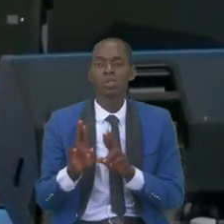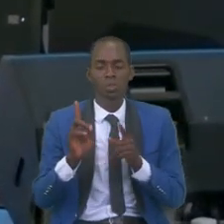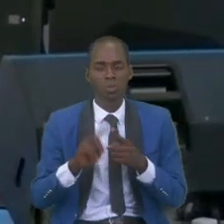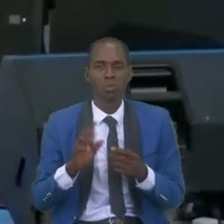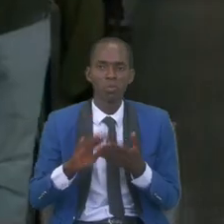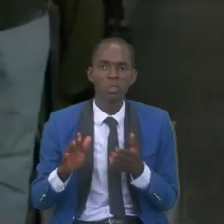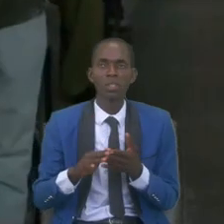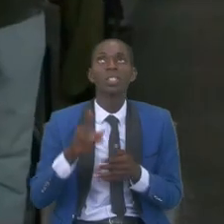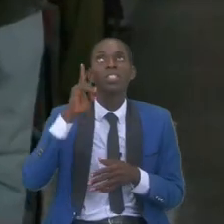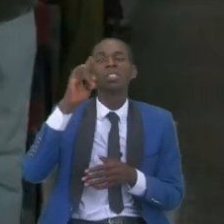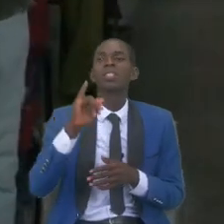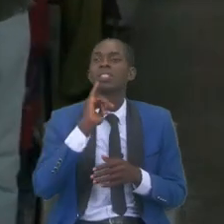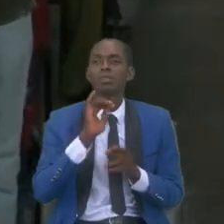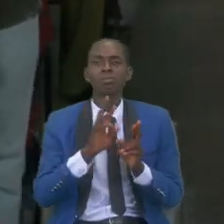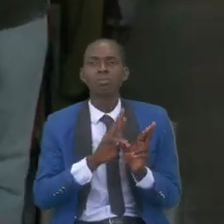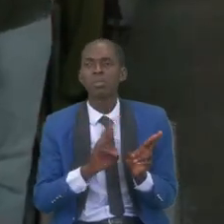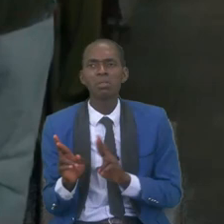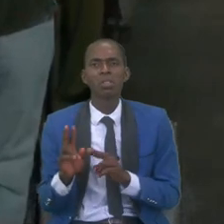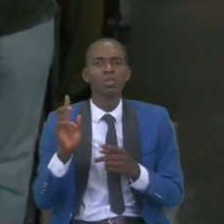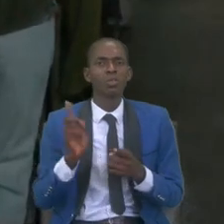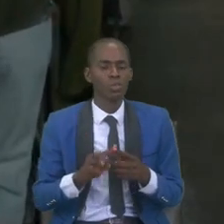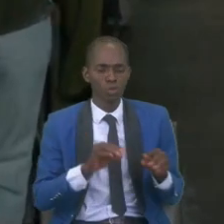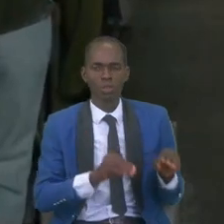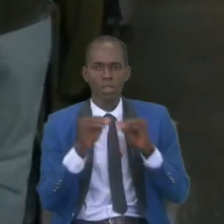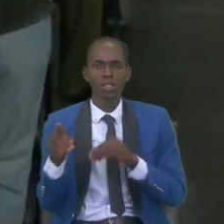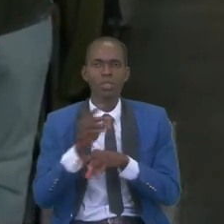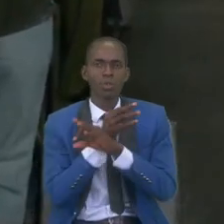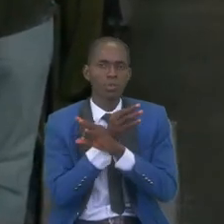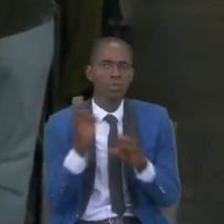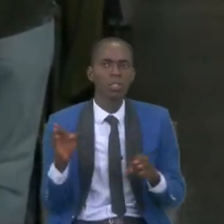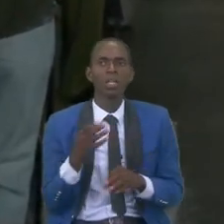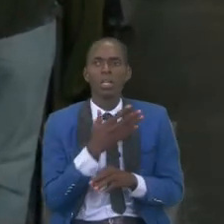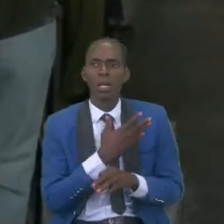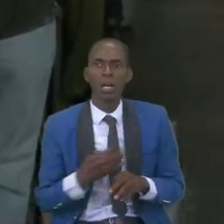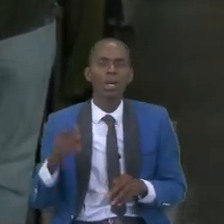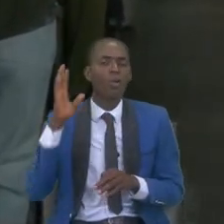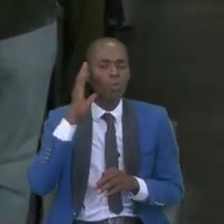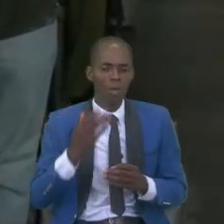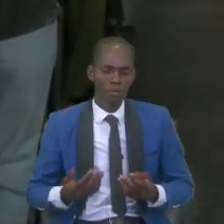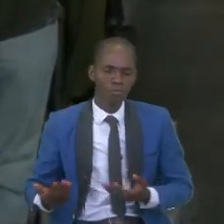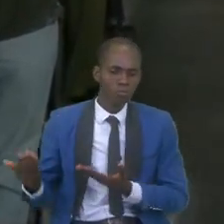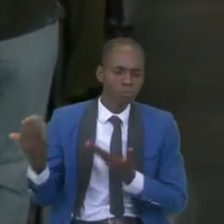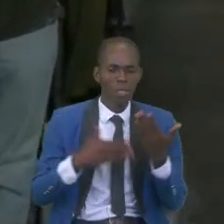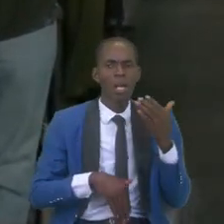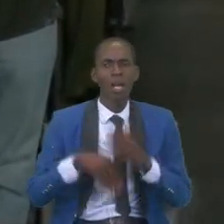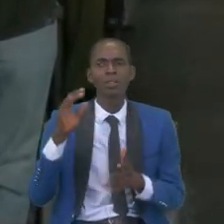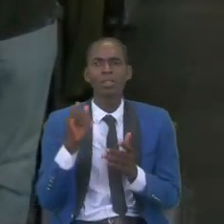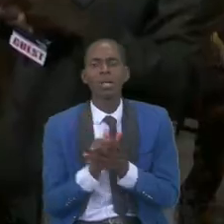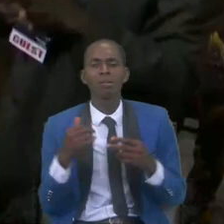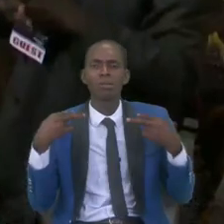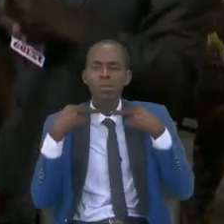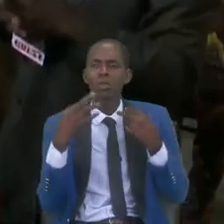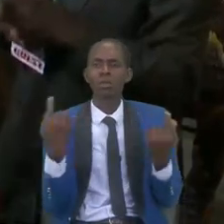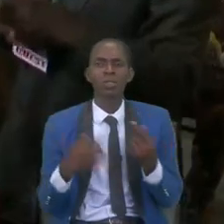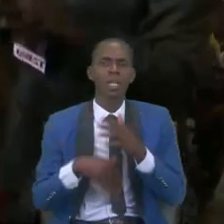Lord, he is ready to set you free. And he'll break that yoke of sin in your life. He'll